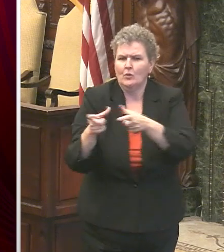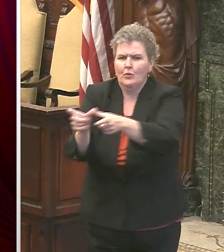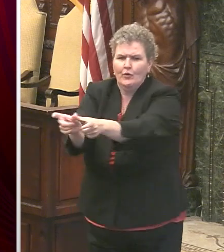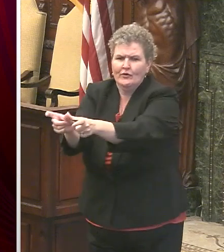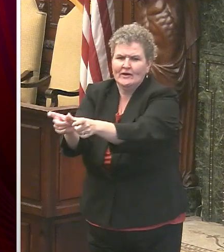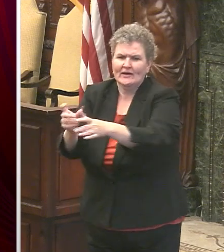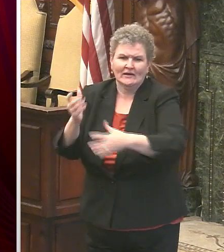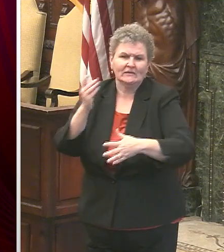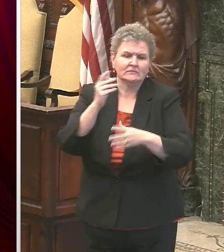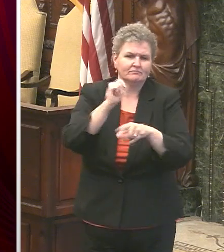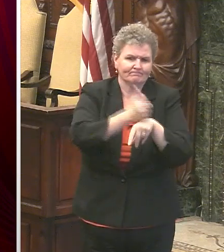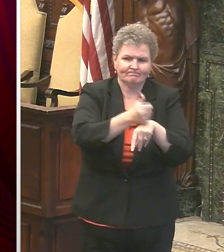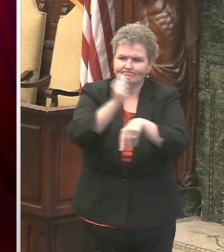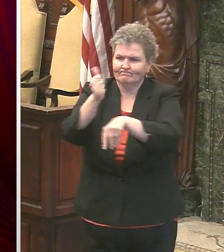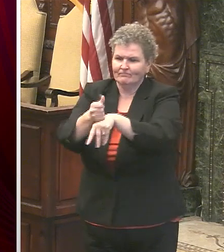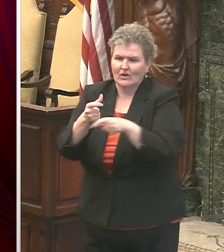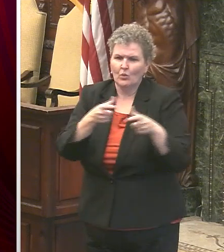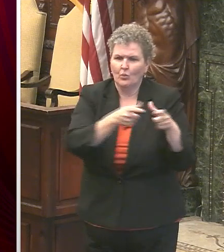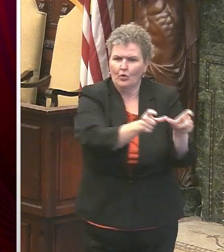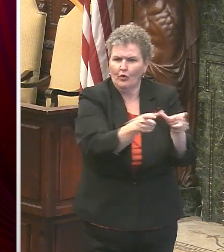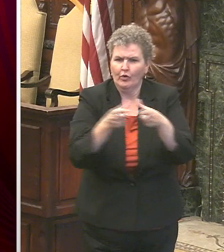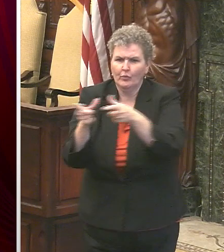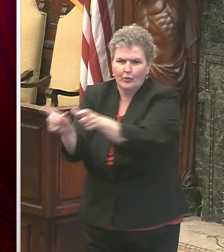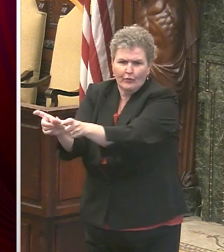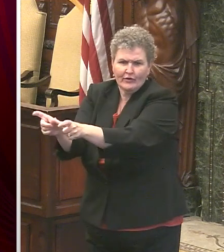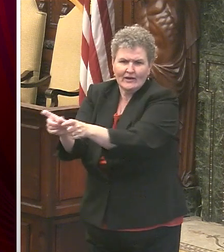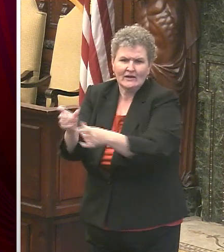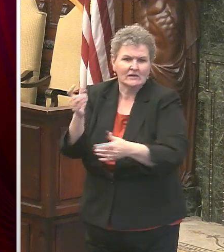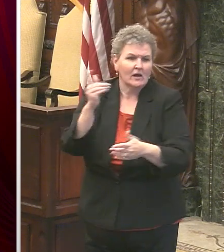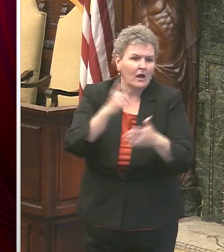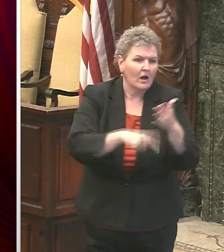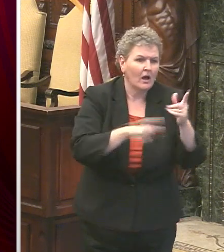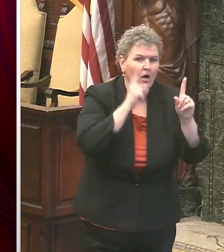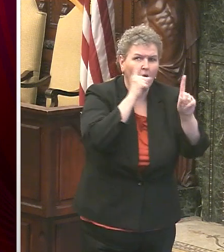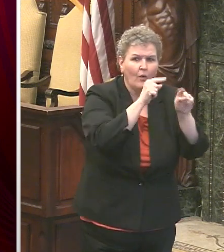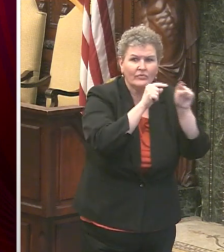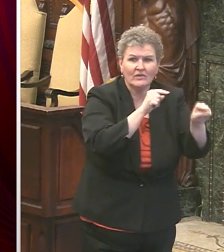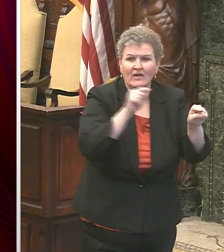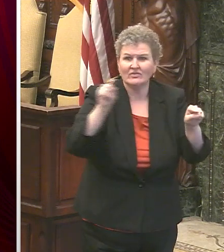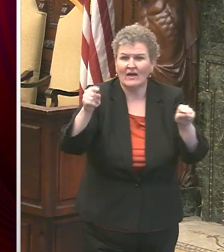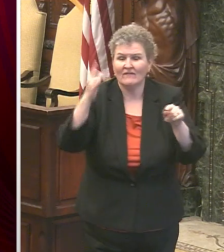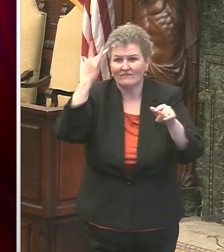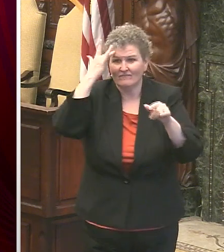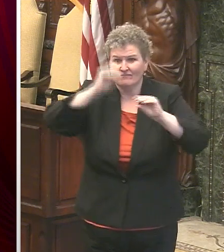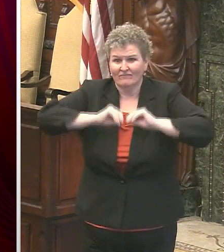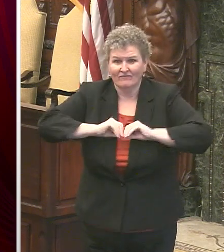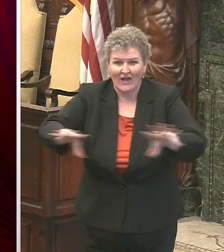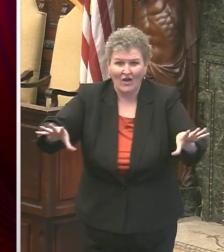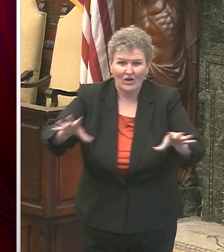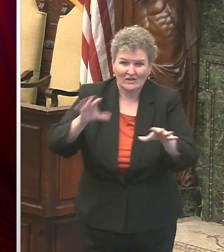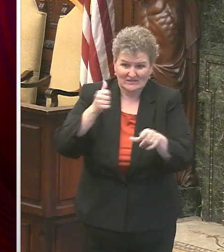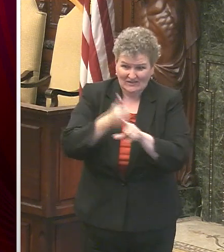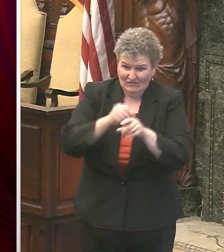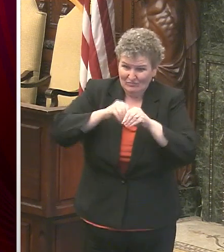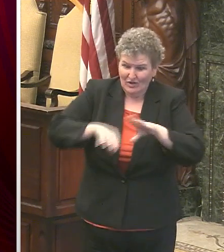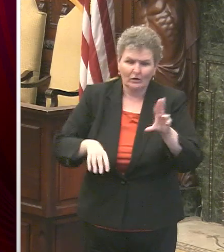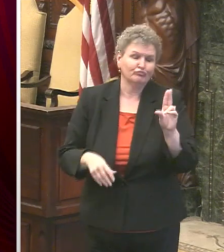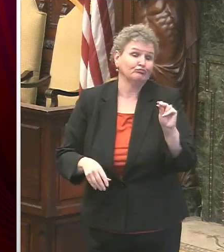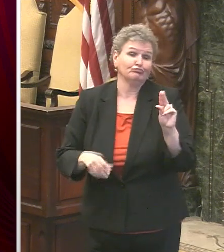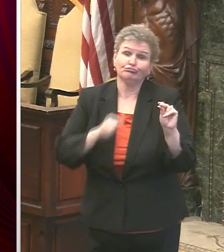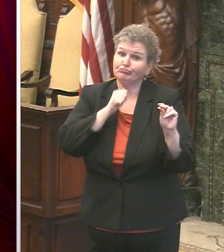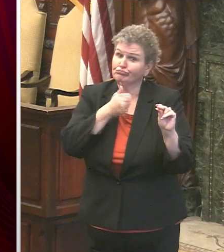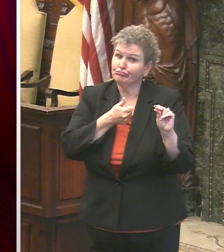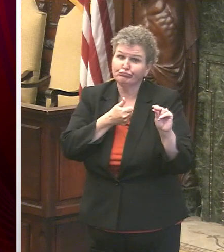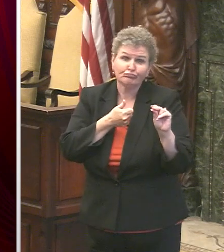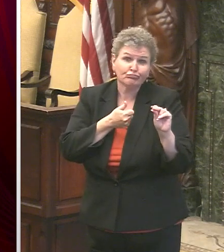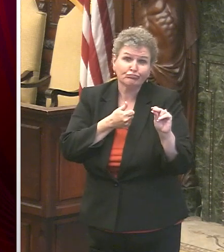very important is that so far we have none of the sites where we have evidence that the infection spread within the school. When we've seen cases in students, we've seen cases